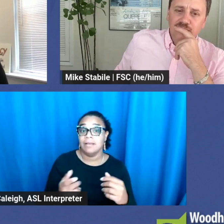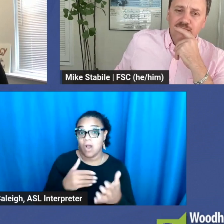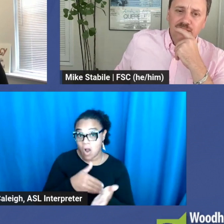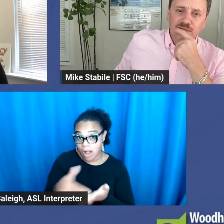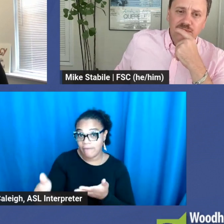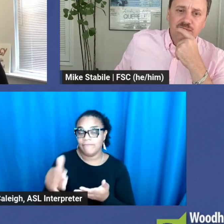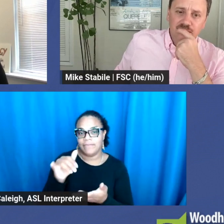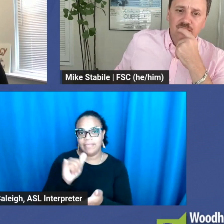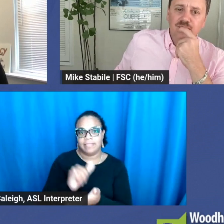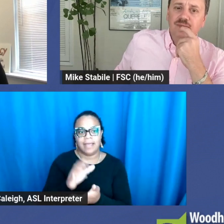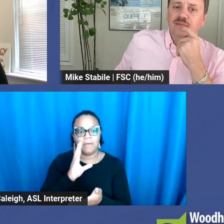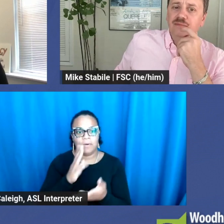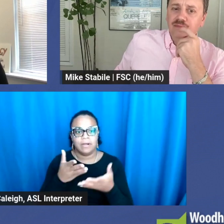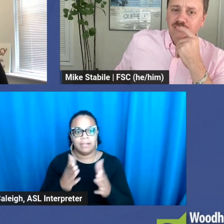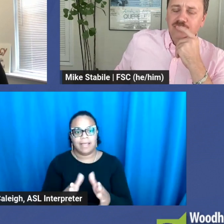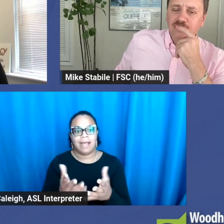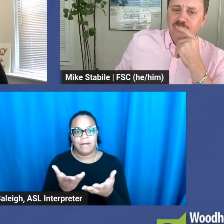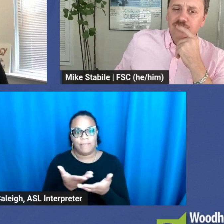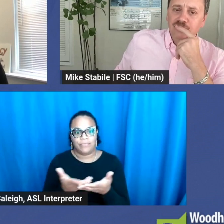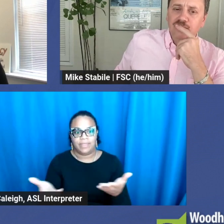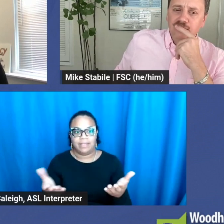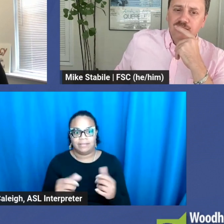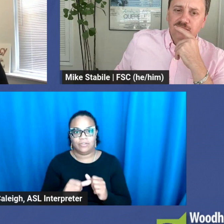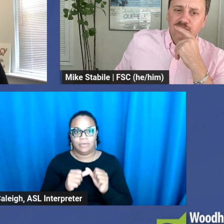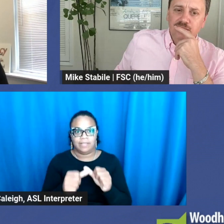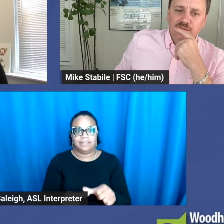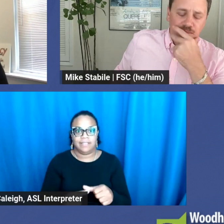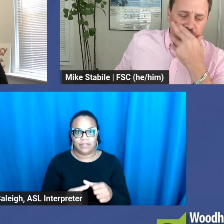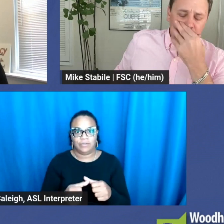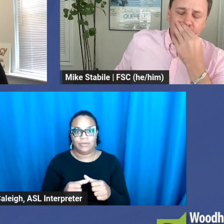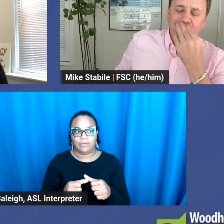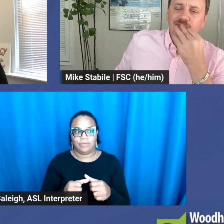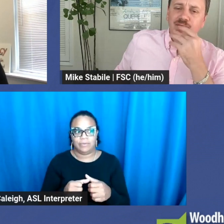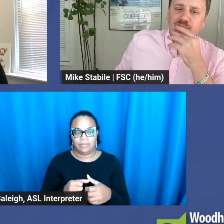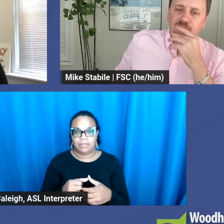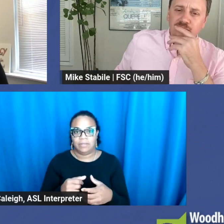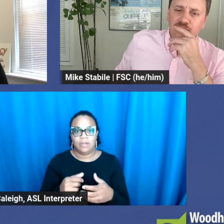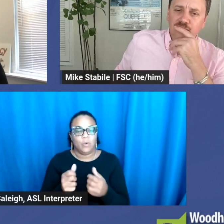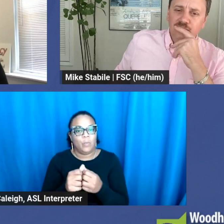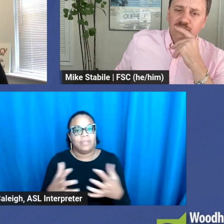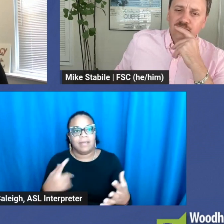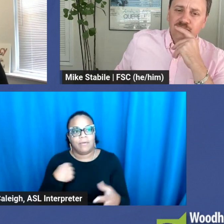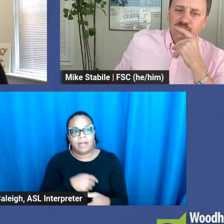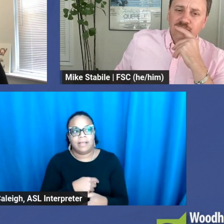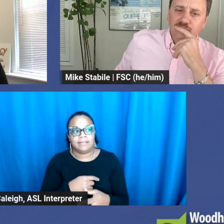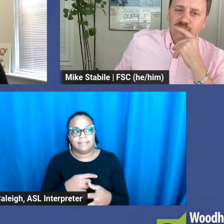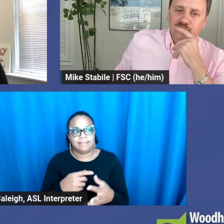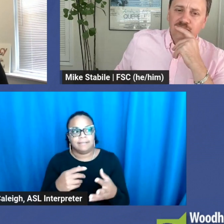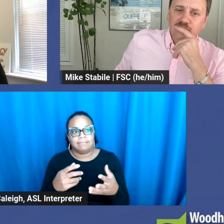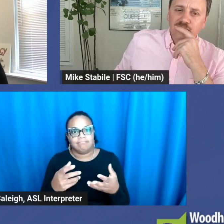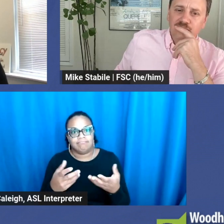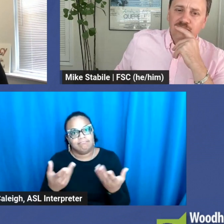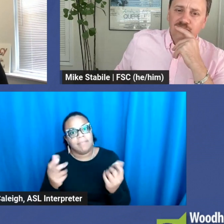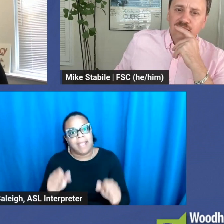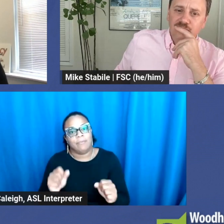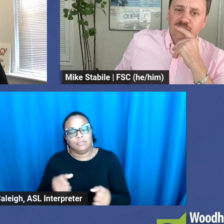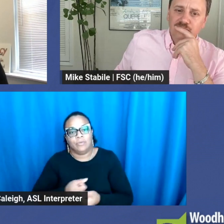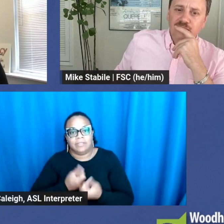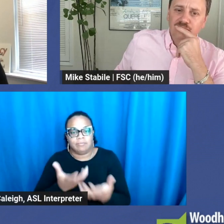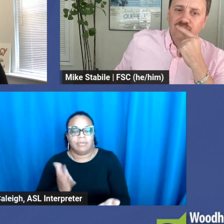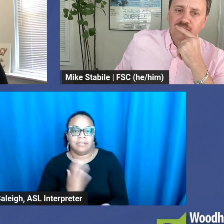things fester without our ability to express our very human, complicated thoughts, feelings, and experiences about